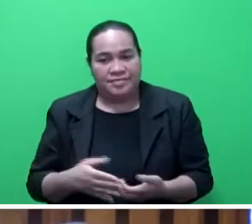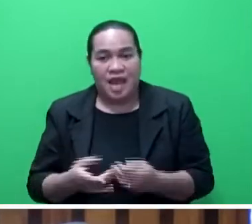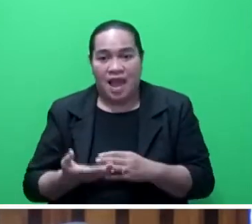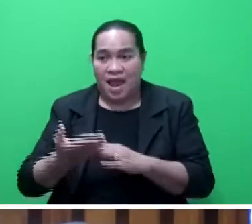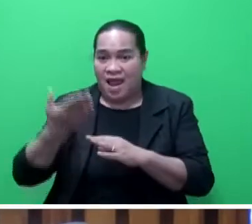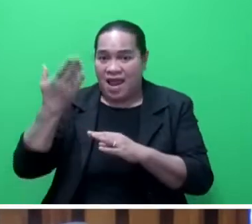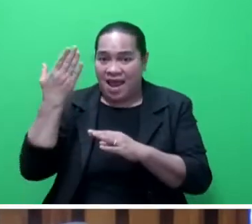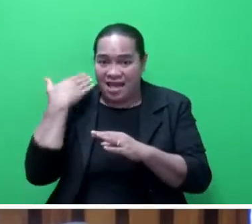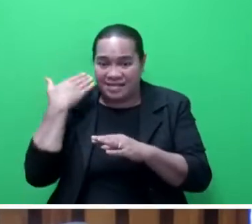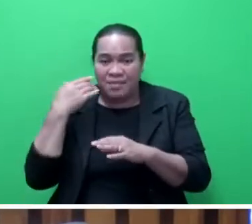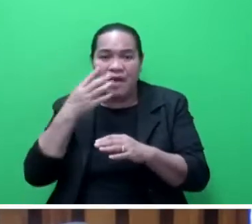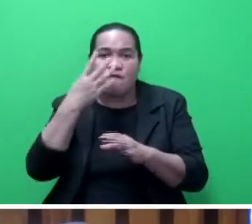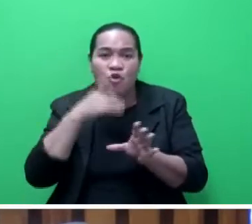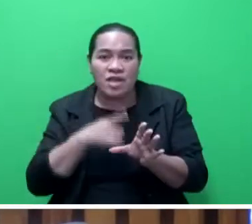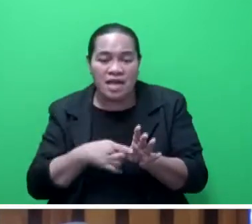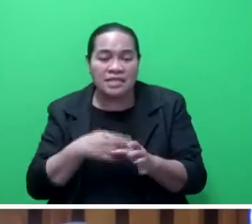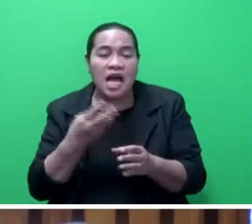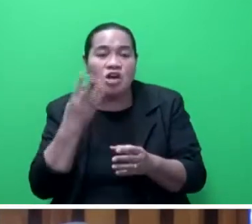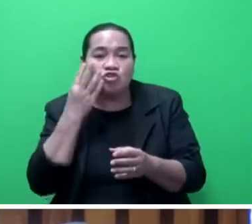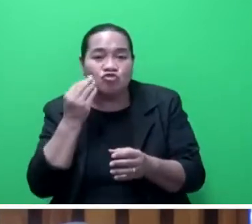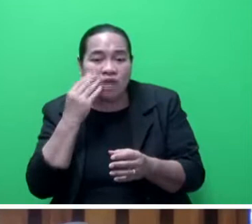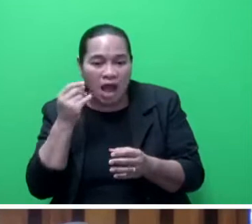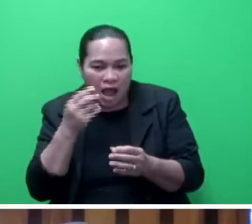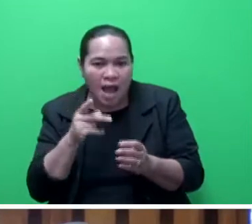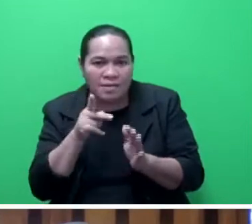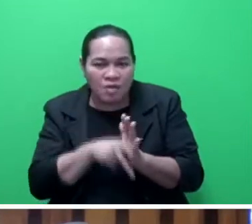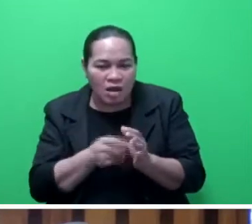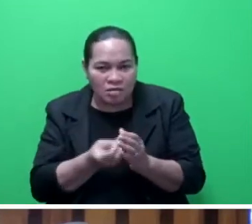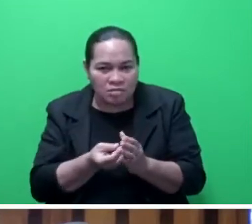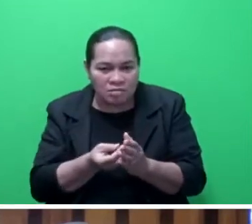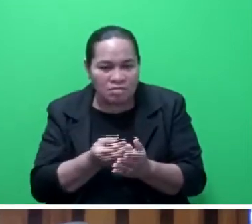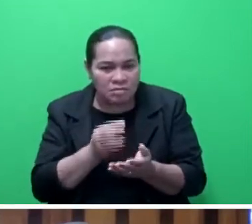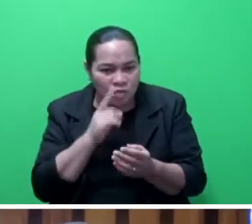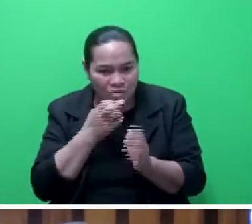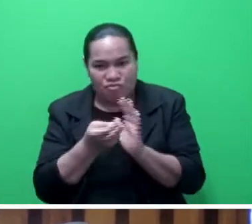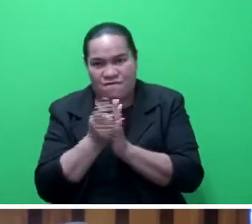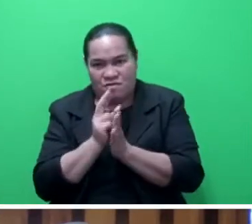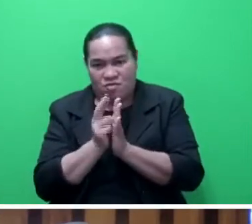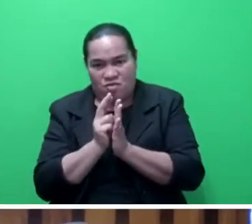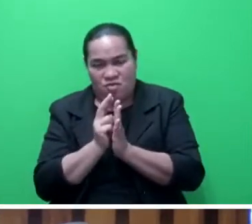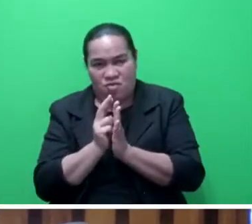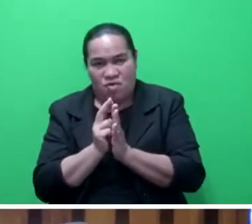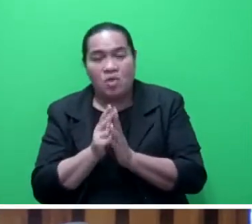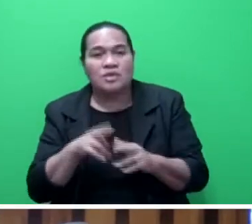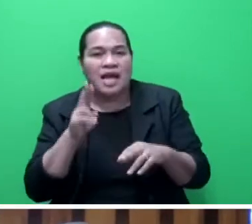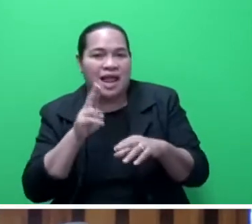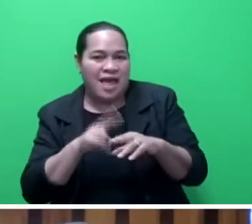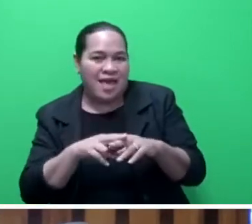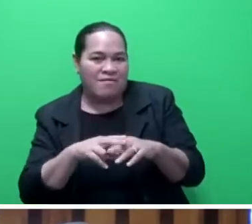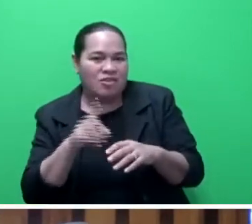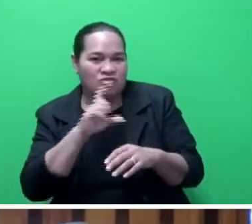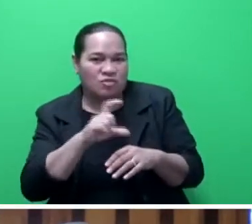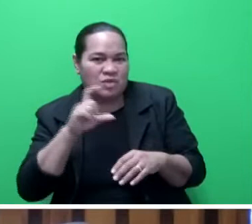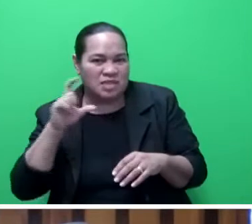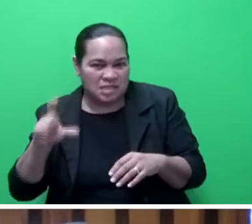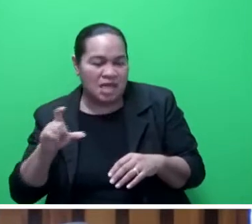was reviewed was 4 years ago. When it was conducted, the review was conducted in 2017 by the FCCC, or Fijian Competition and Consumer